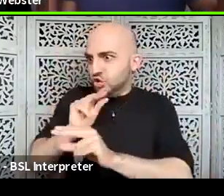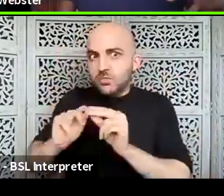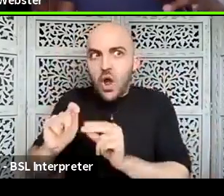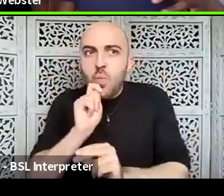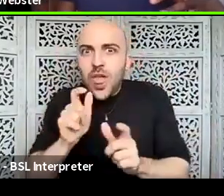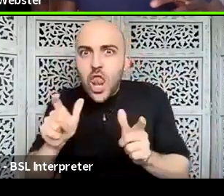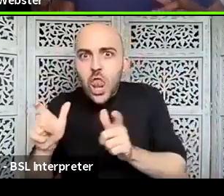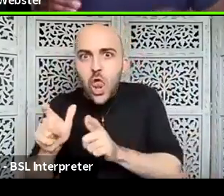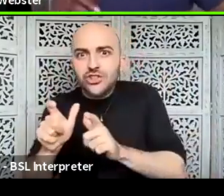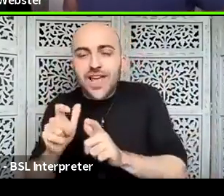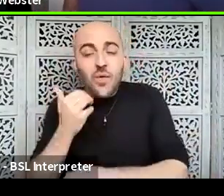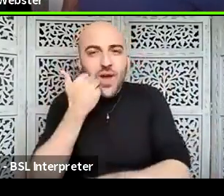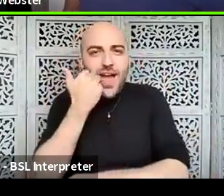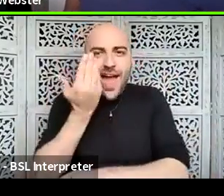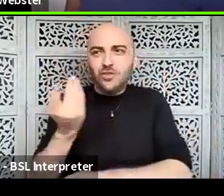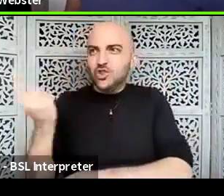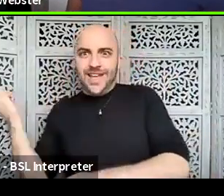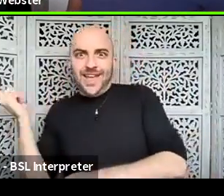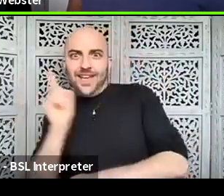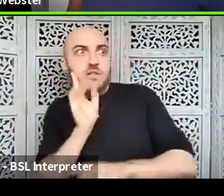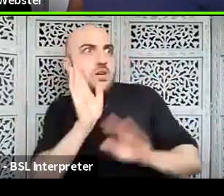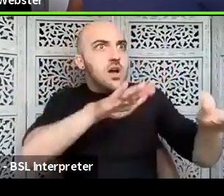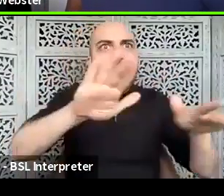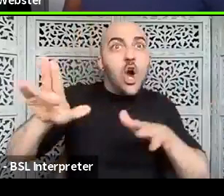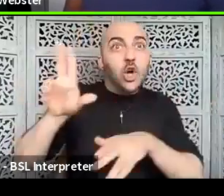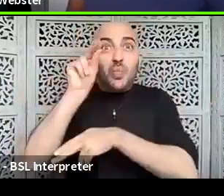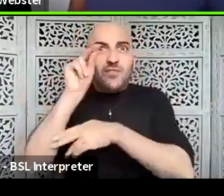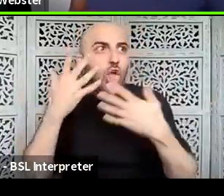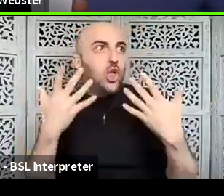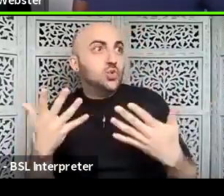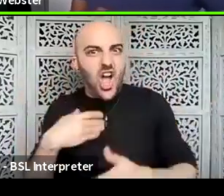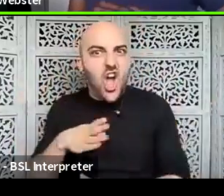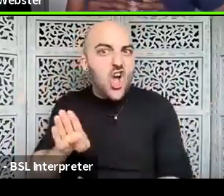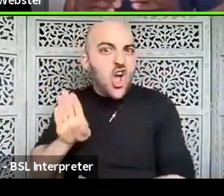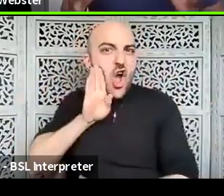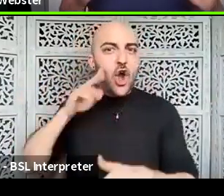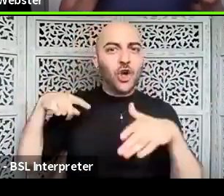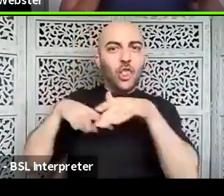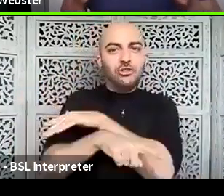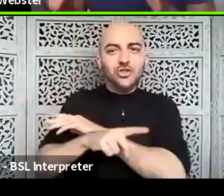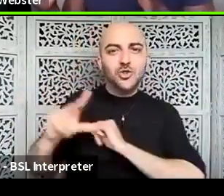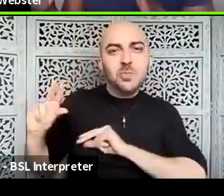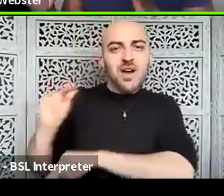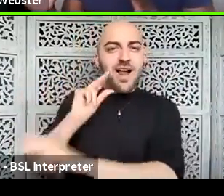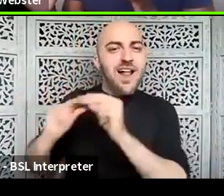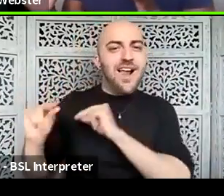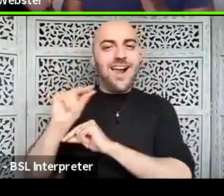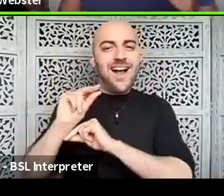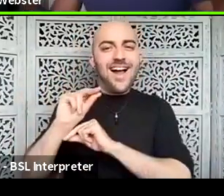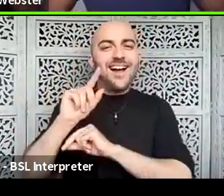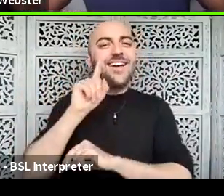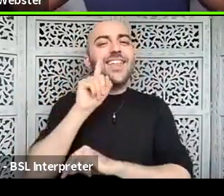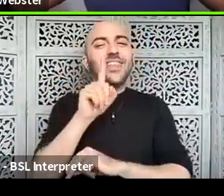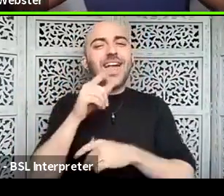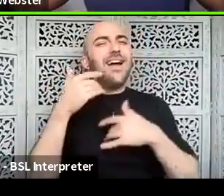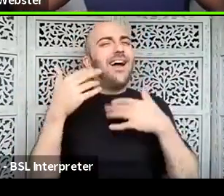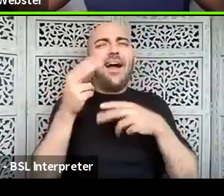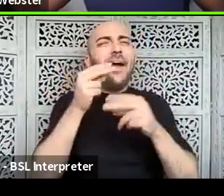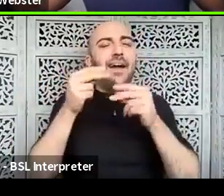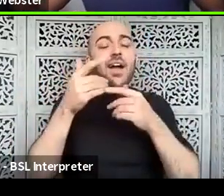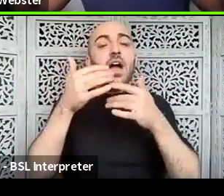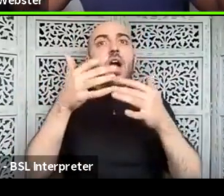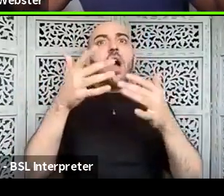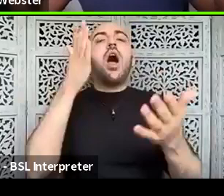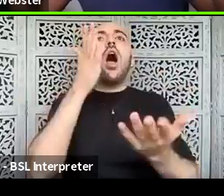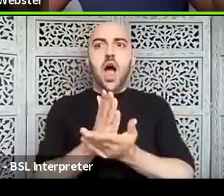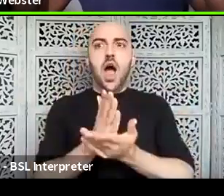someone would come in and they'd be like, 12 o'clock today, we're going into lockdown, heard it on the tube or whatever. And then finally we did go into lockdown, and then everything just